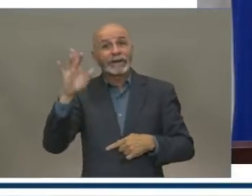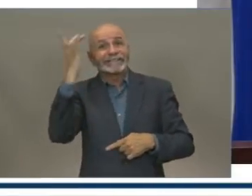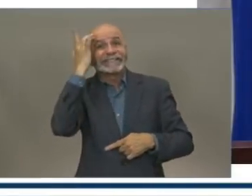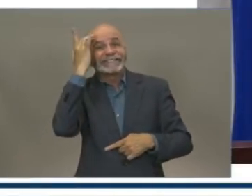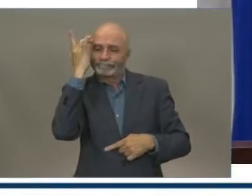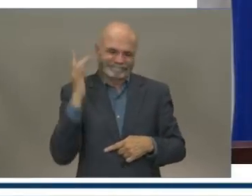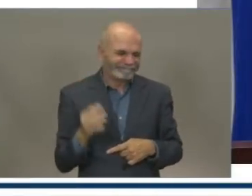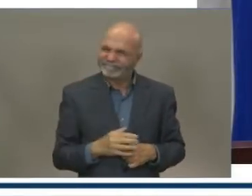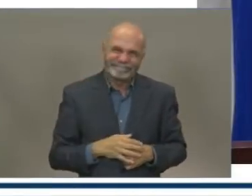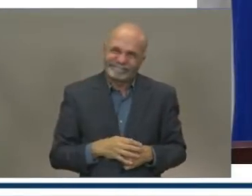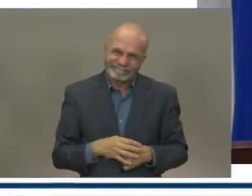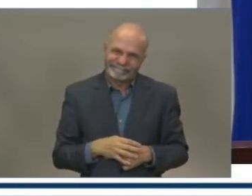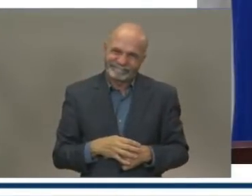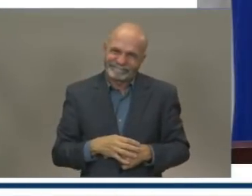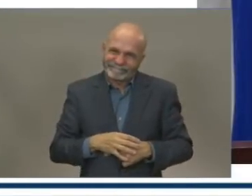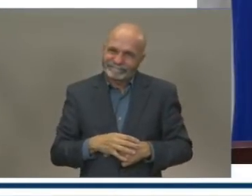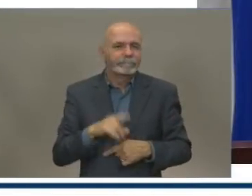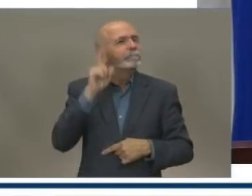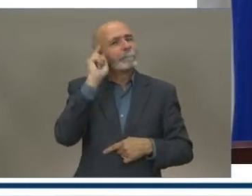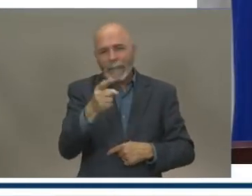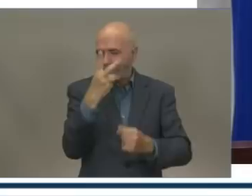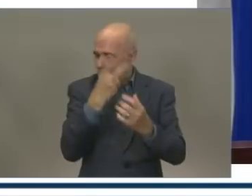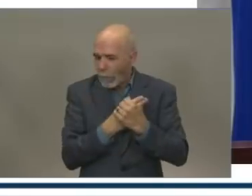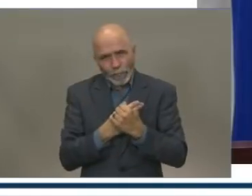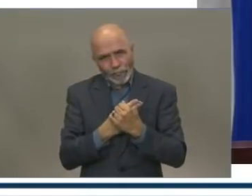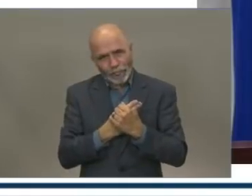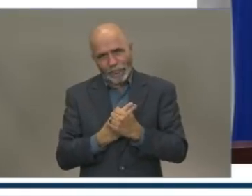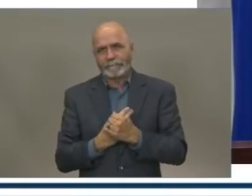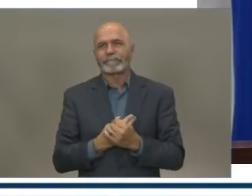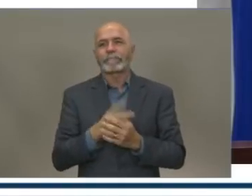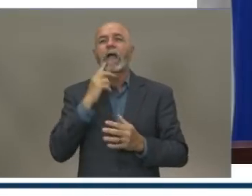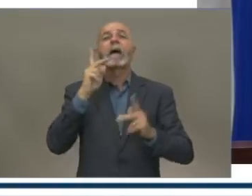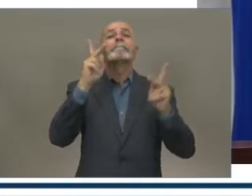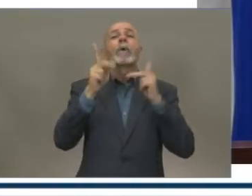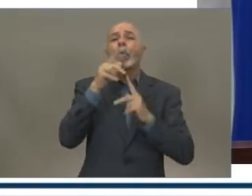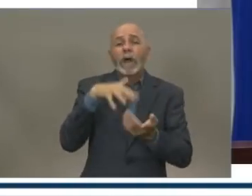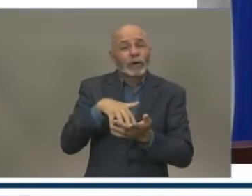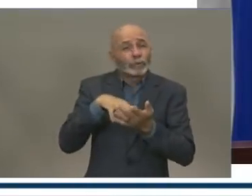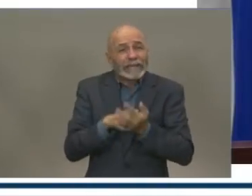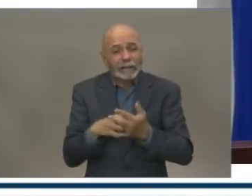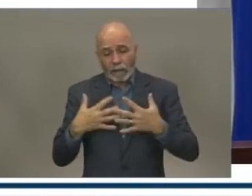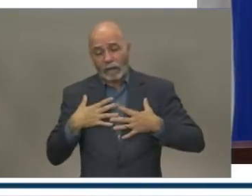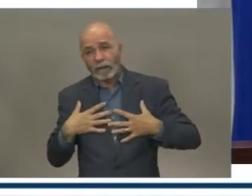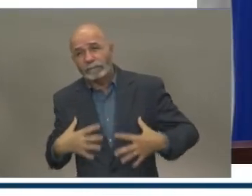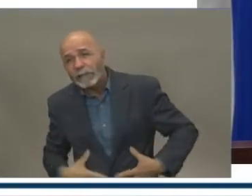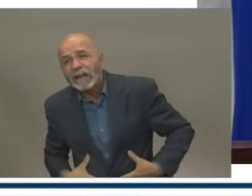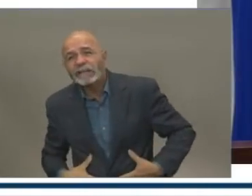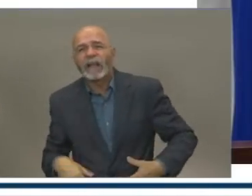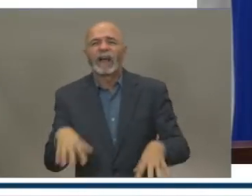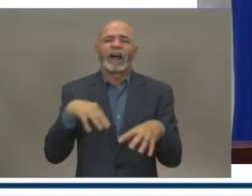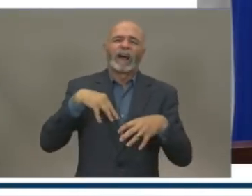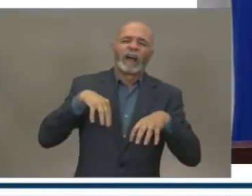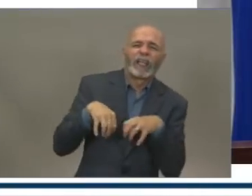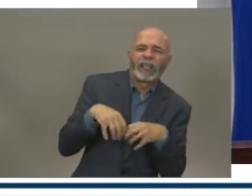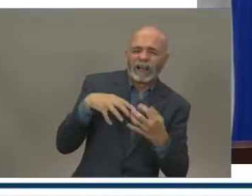with Nova Scotians who are more vulnerable and at risk for getting severely ill from influenza,